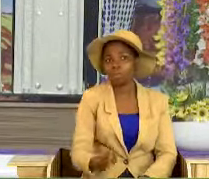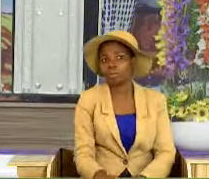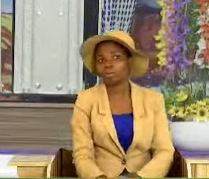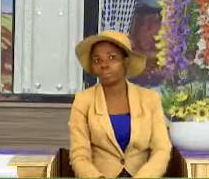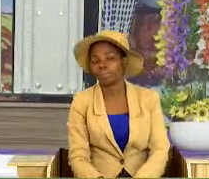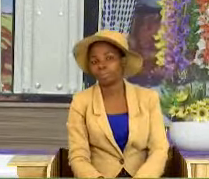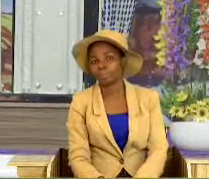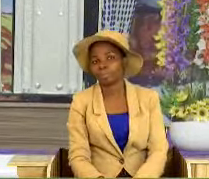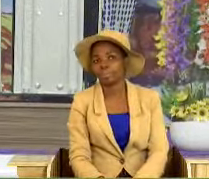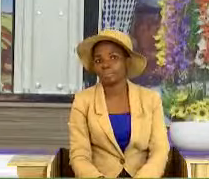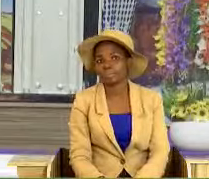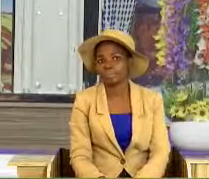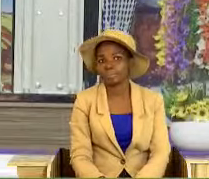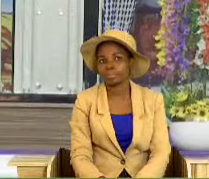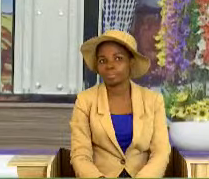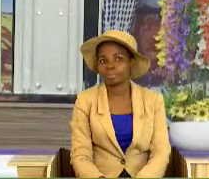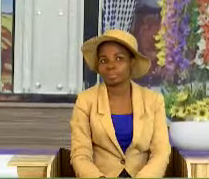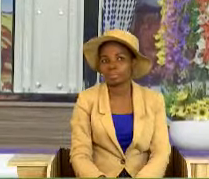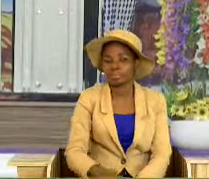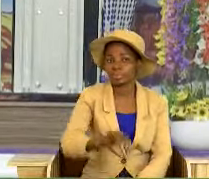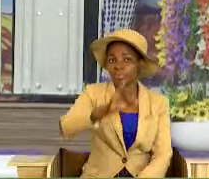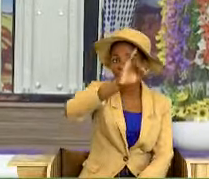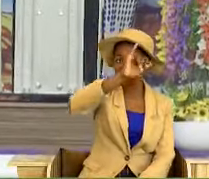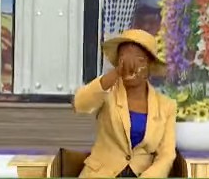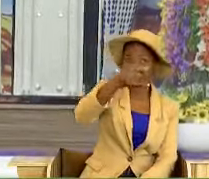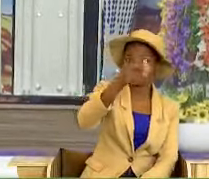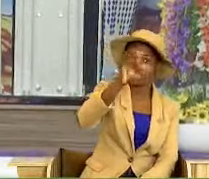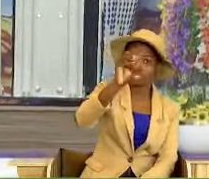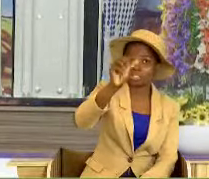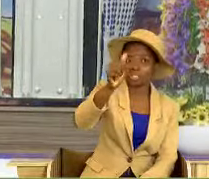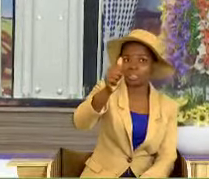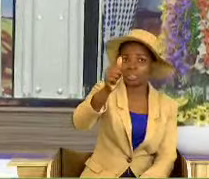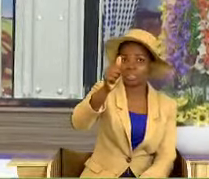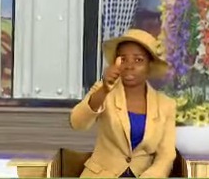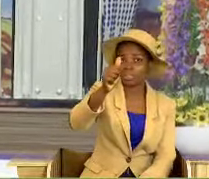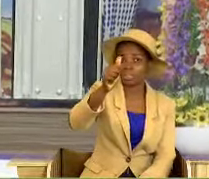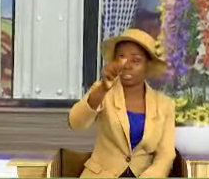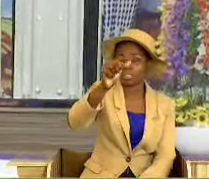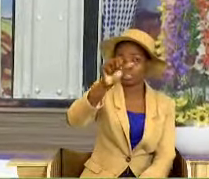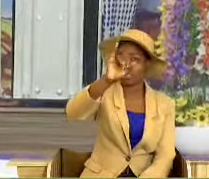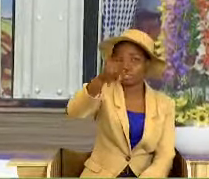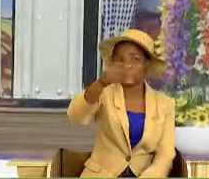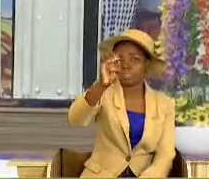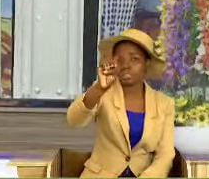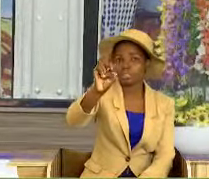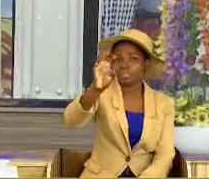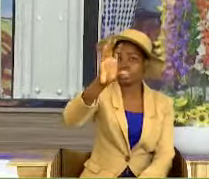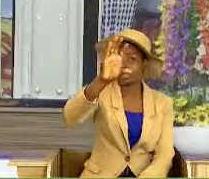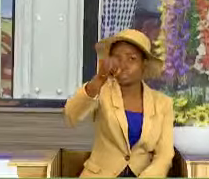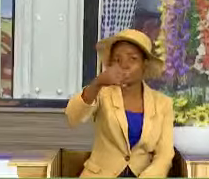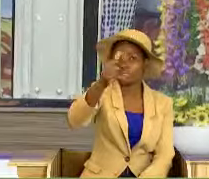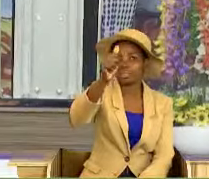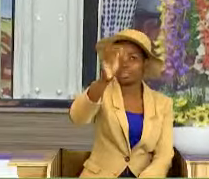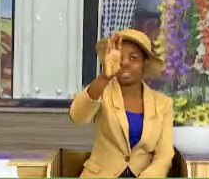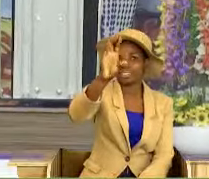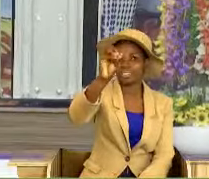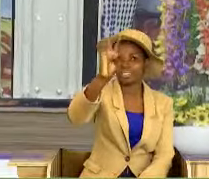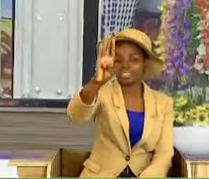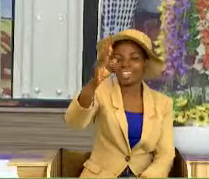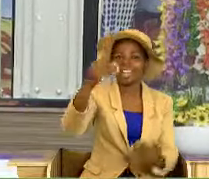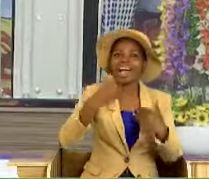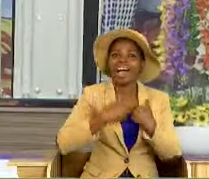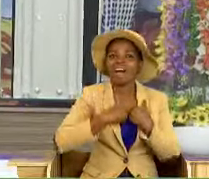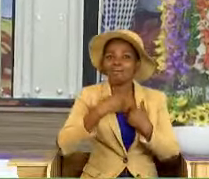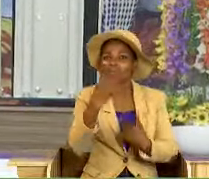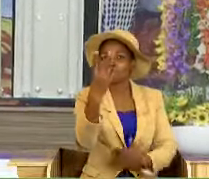as Joseph had 12 sons then he began began to divide inheritance